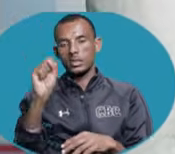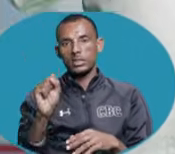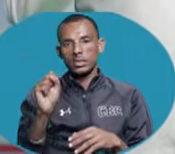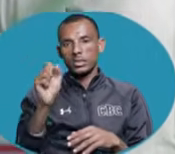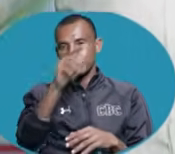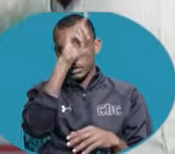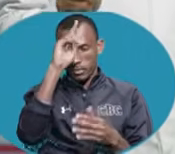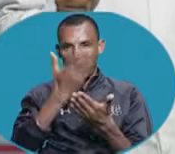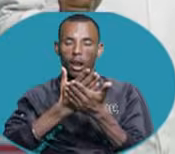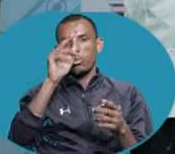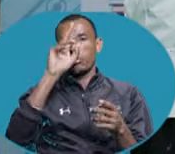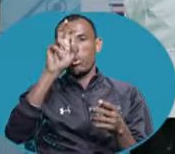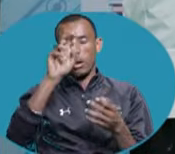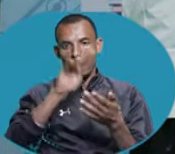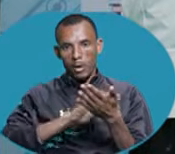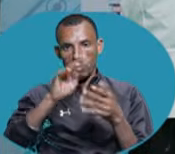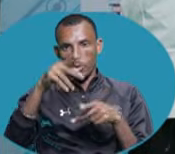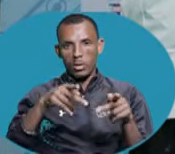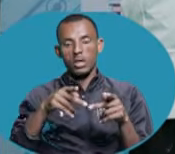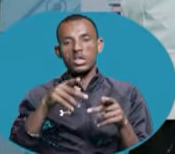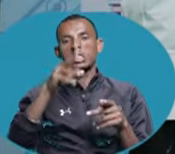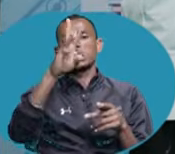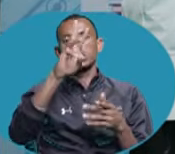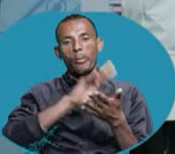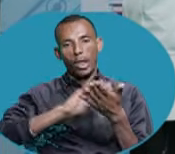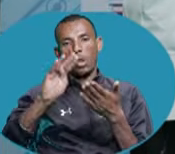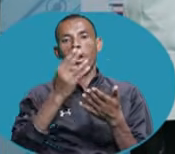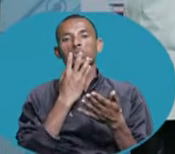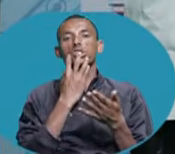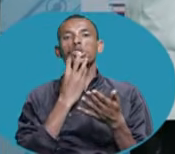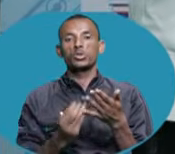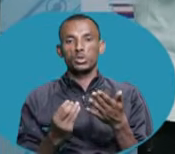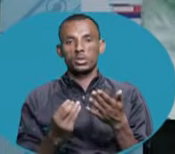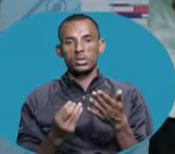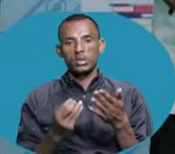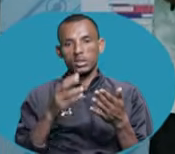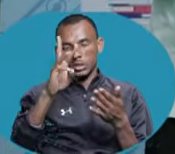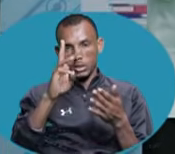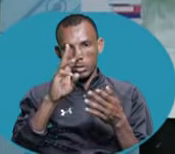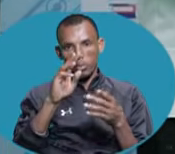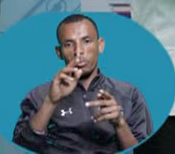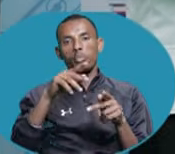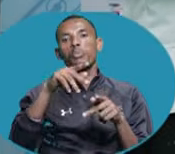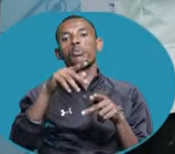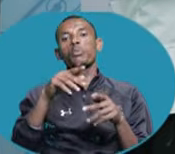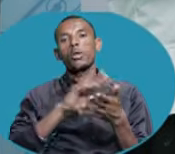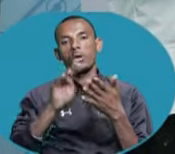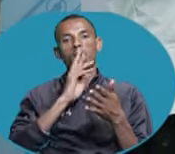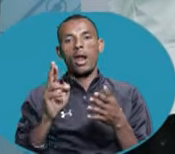6 million are Jews. Totally, 12 million people was eliminated in Europe.